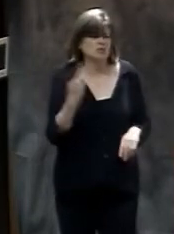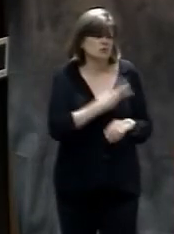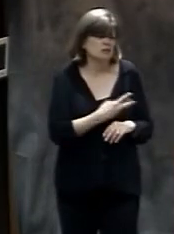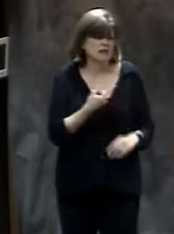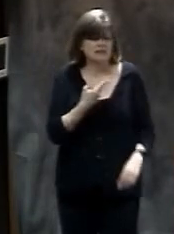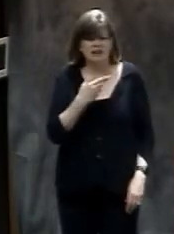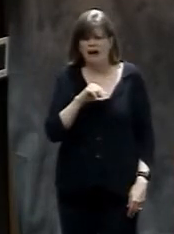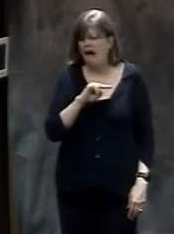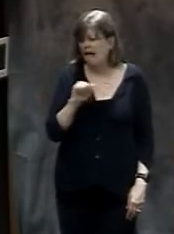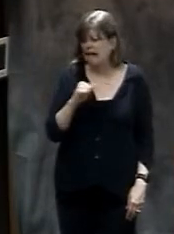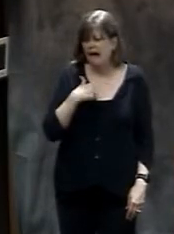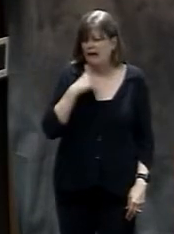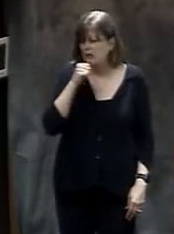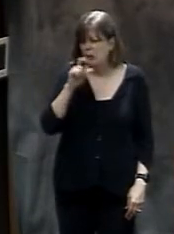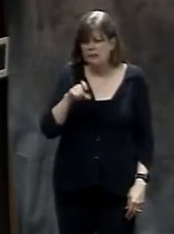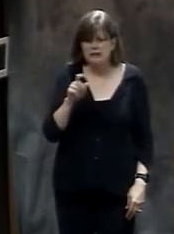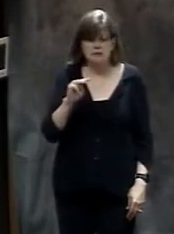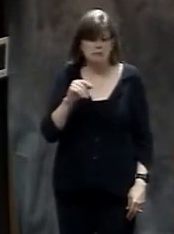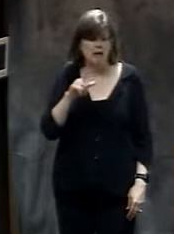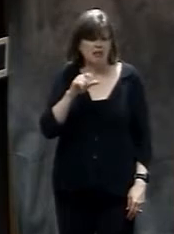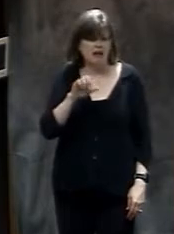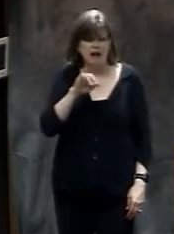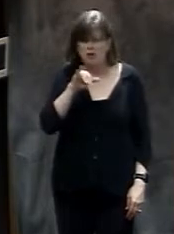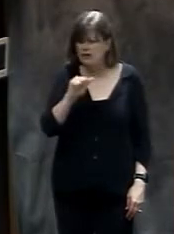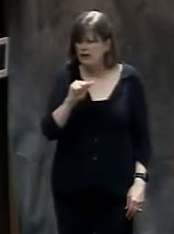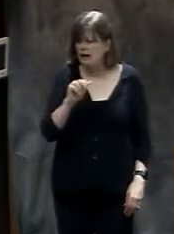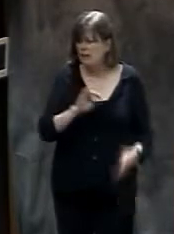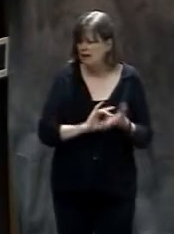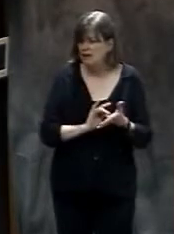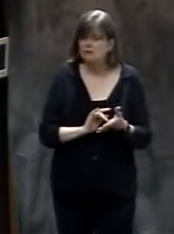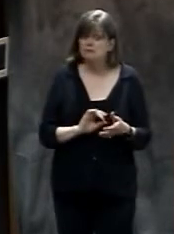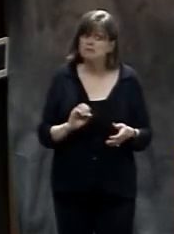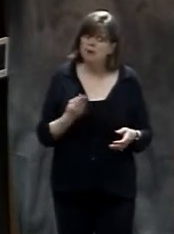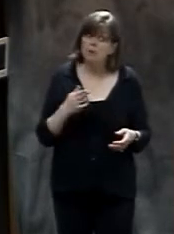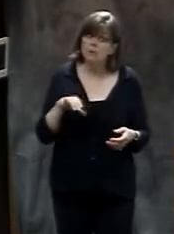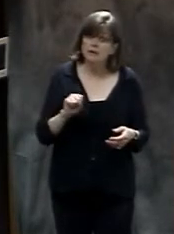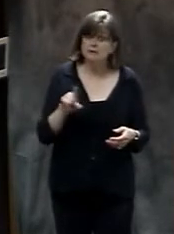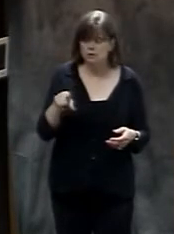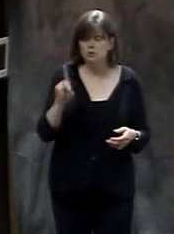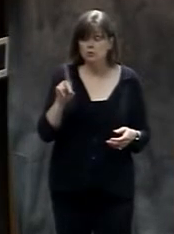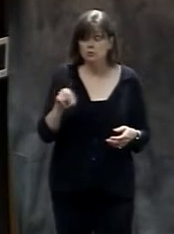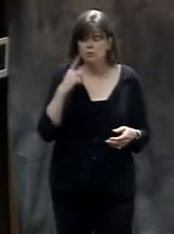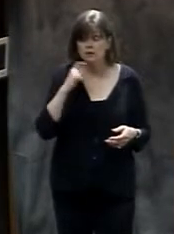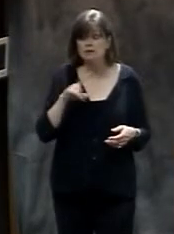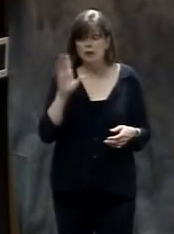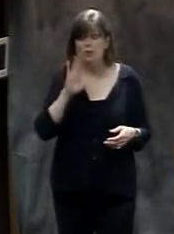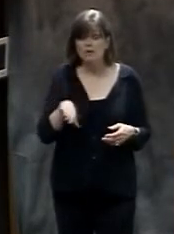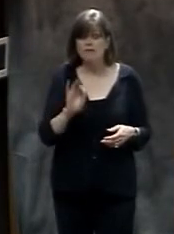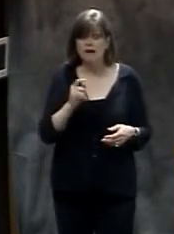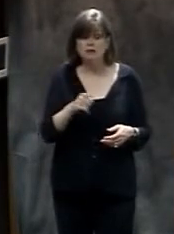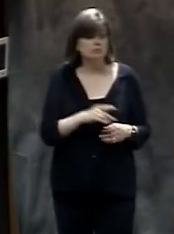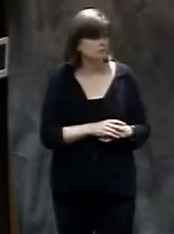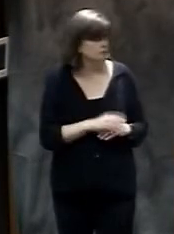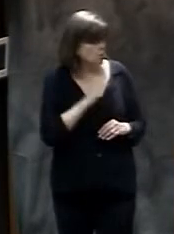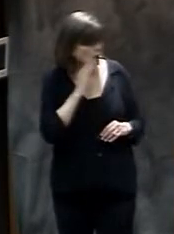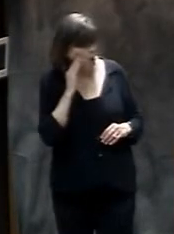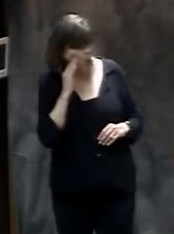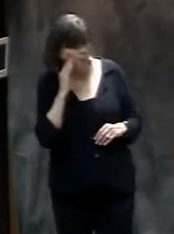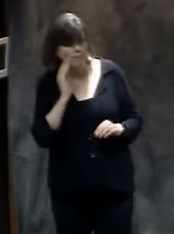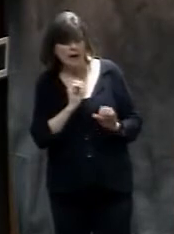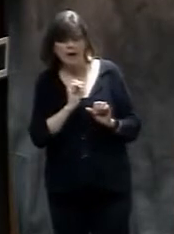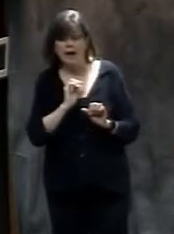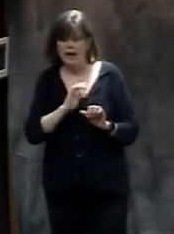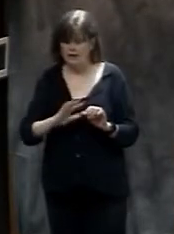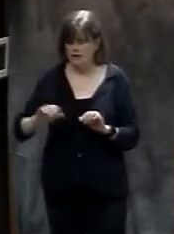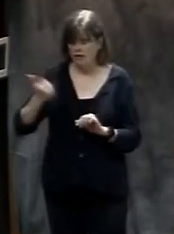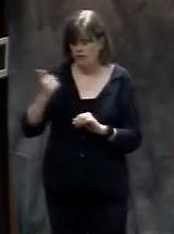malaria meds. Oh yeah, you do, because they'll find you. So, home and abroad, avoid mosquito bites. You need